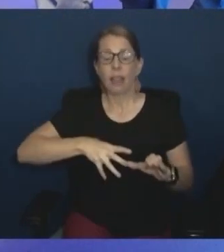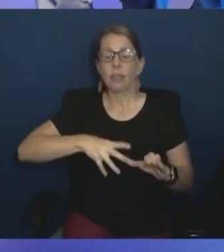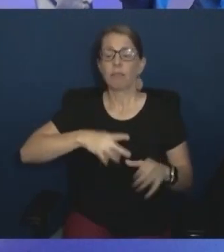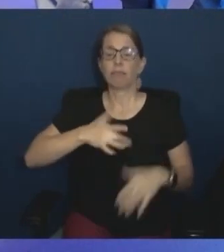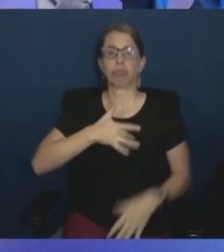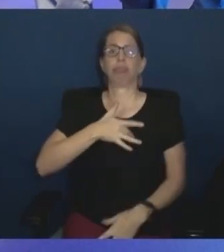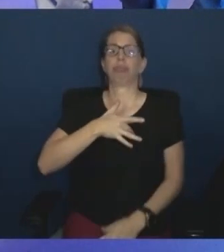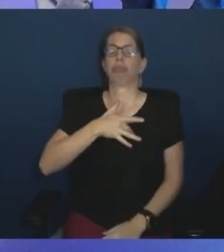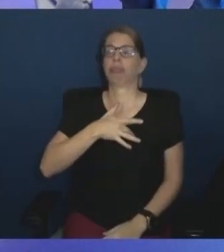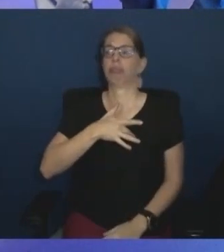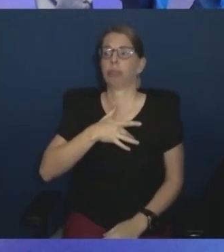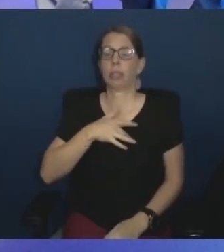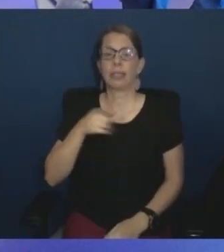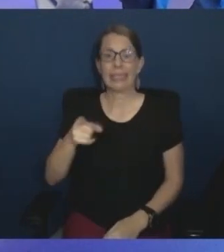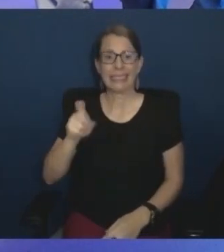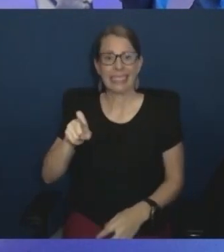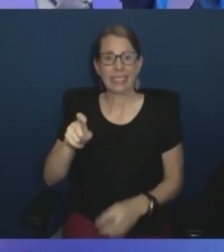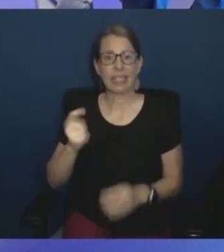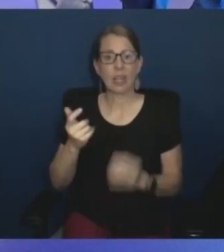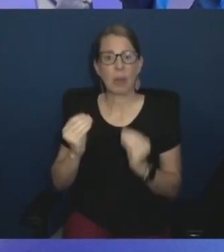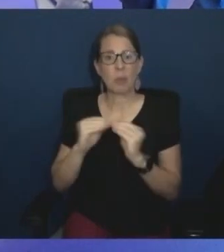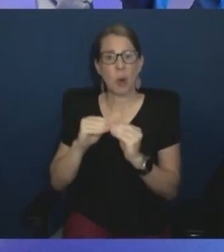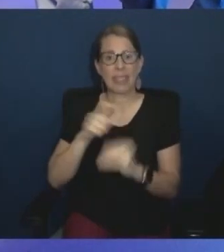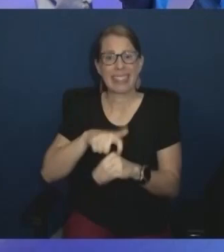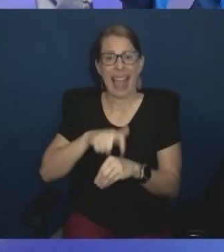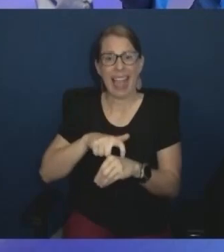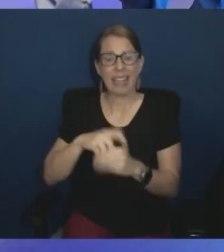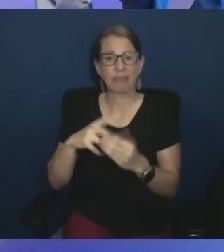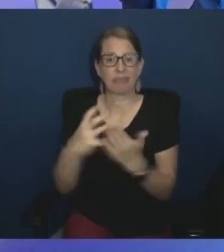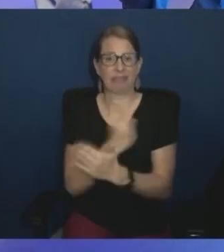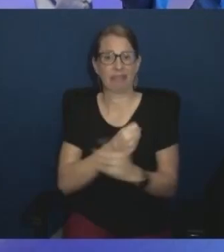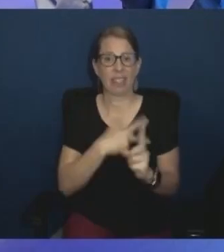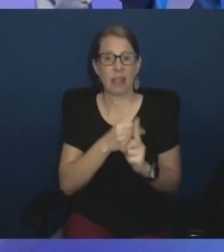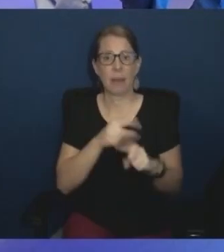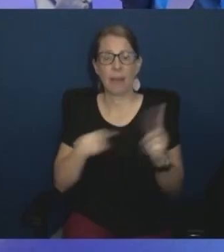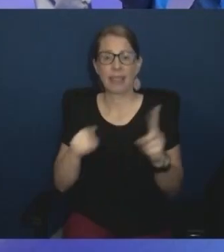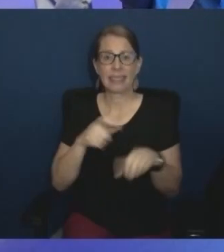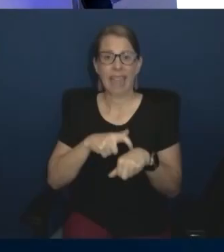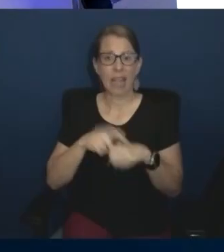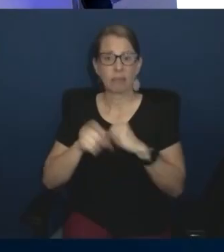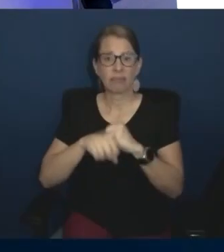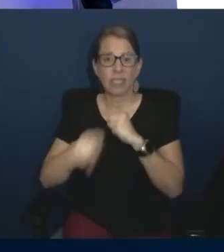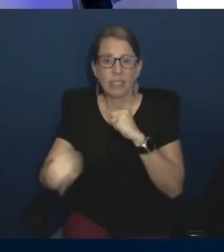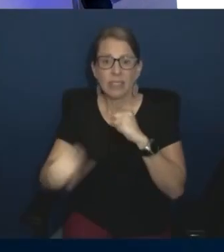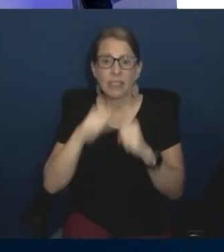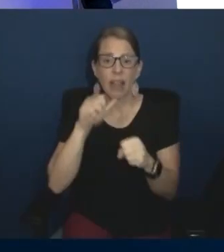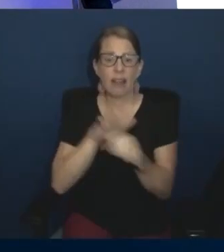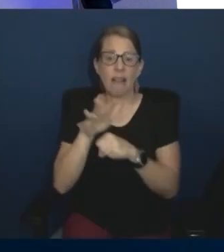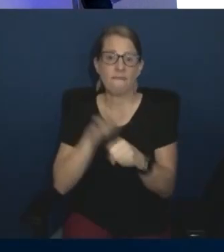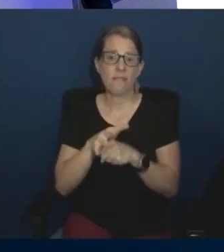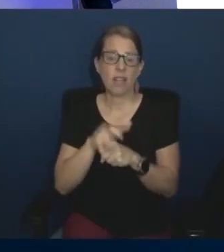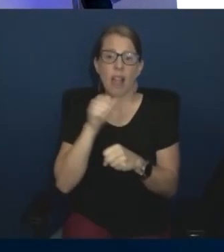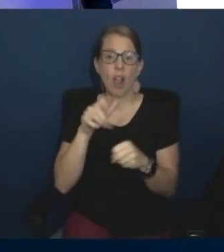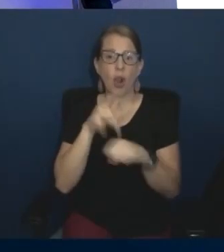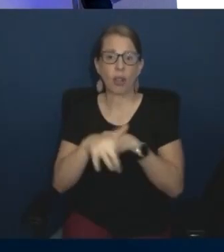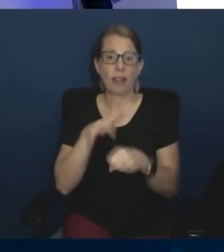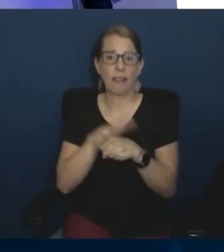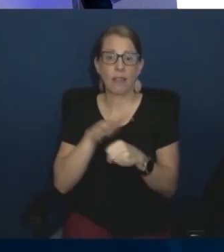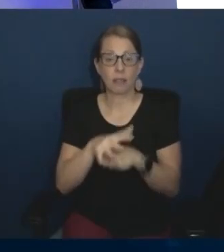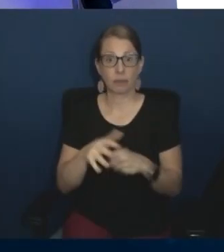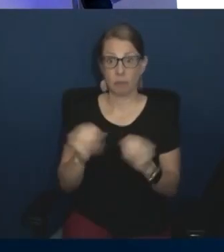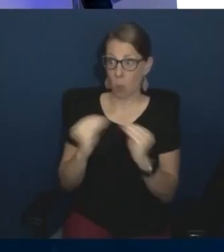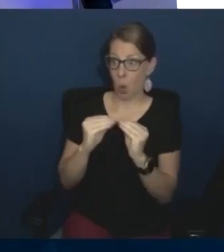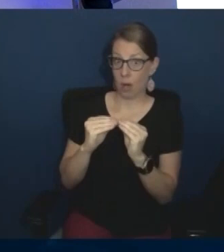little bit more time to get the vaccine and just didn't in time. So did you have a follow-up question, Cody? No, you guys covered it. Thank you.